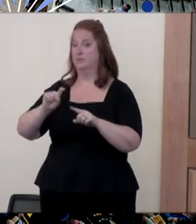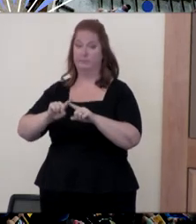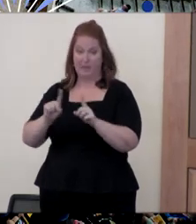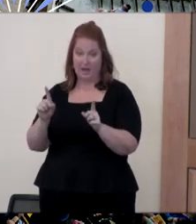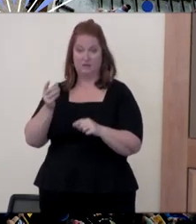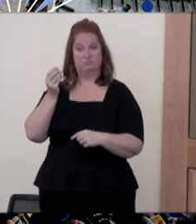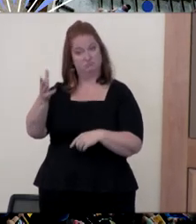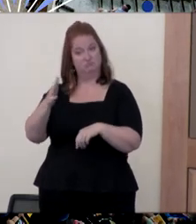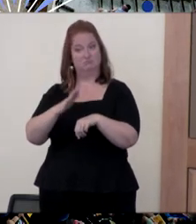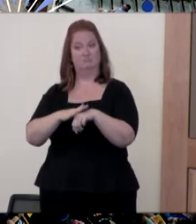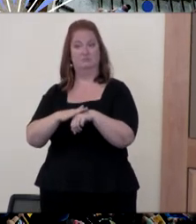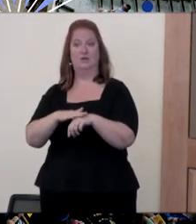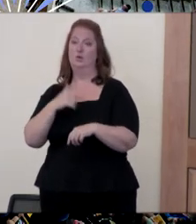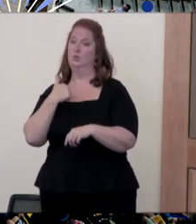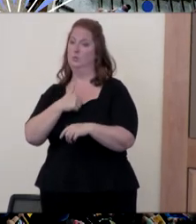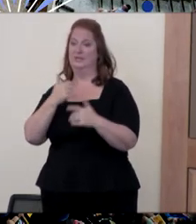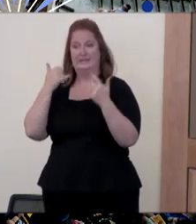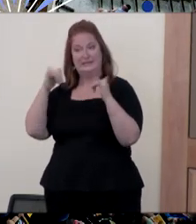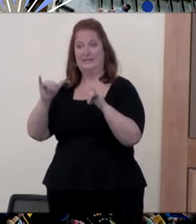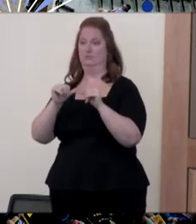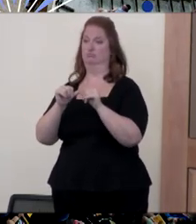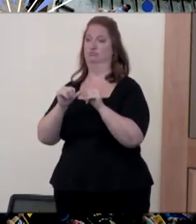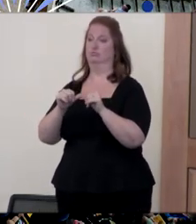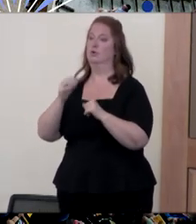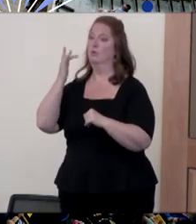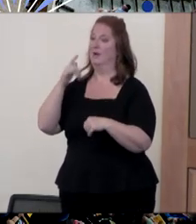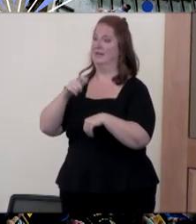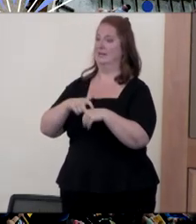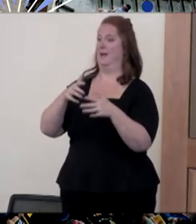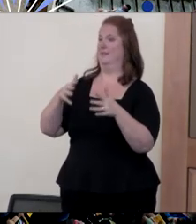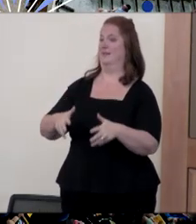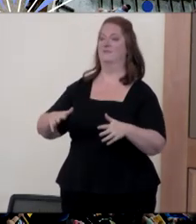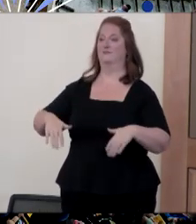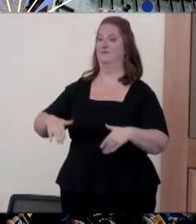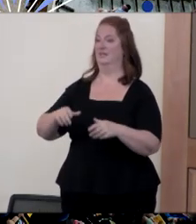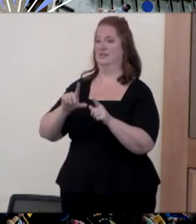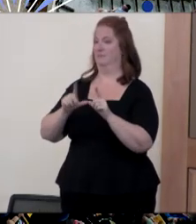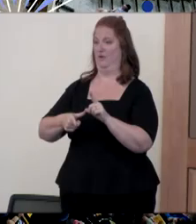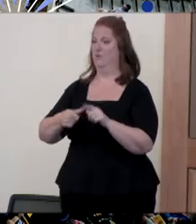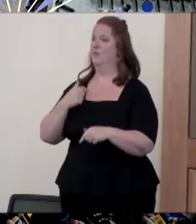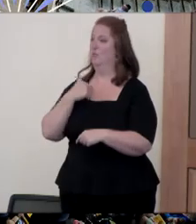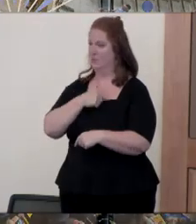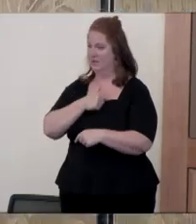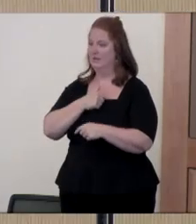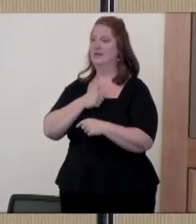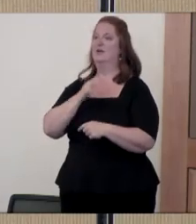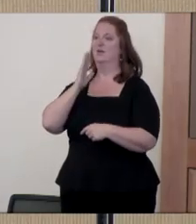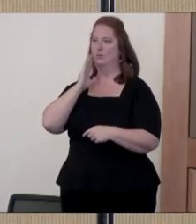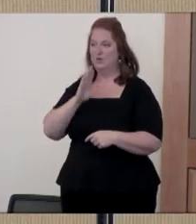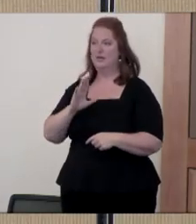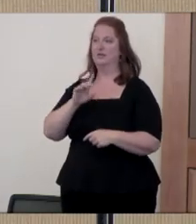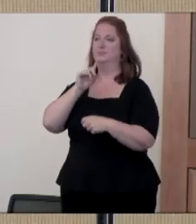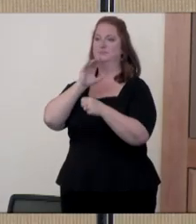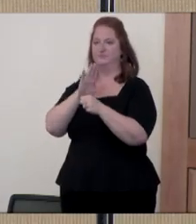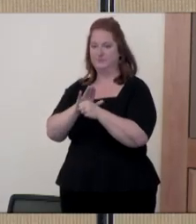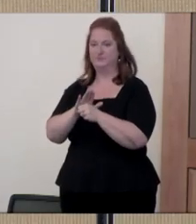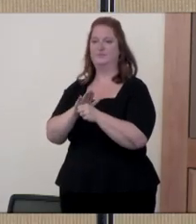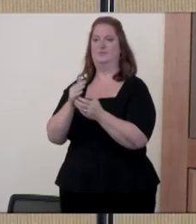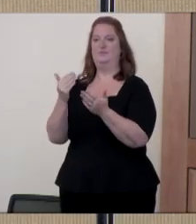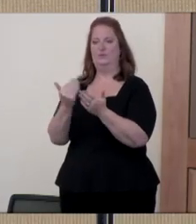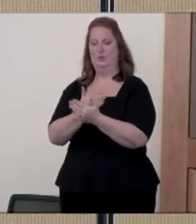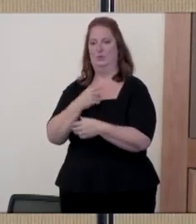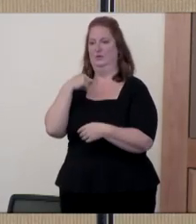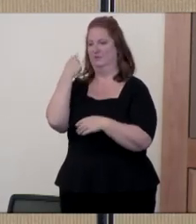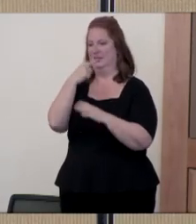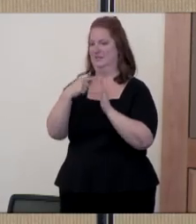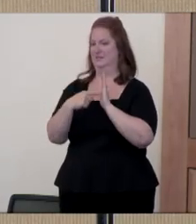we're still going strong because there's still time left in this campaign, and we're dedicating a really critical new phase to ensuring